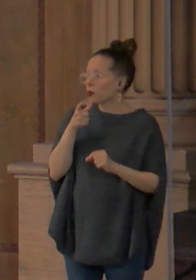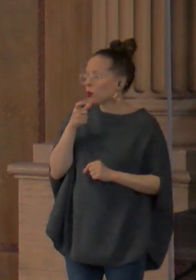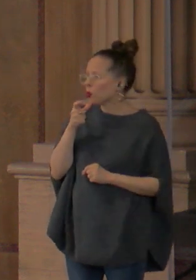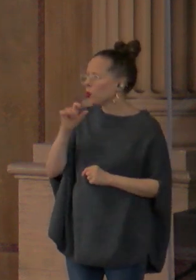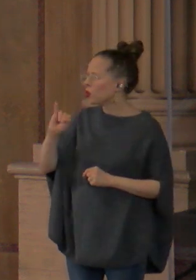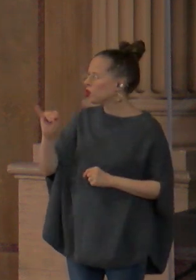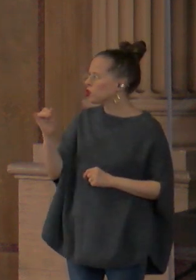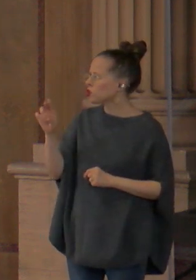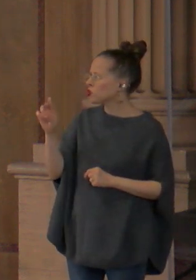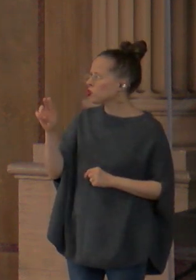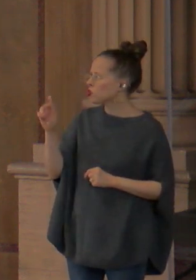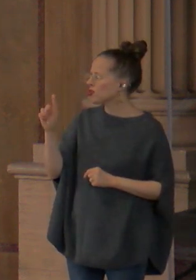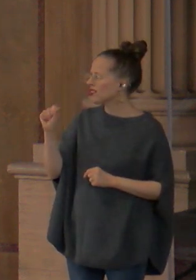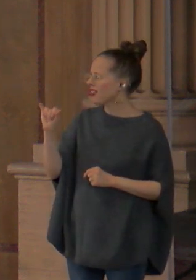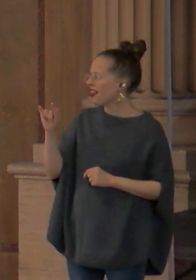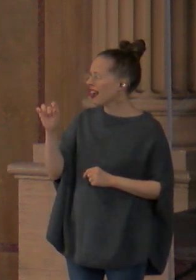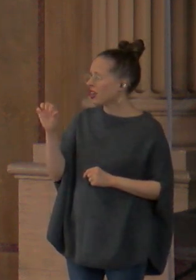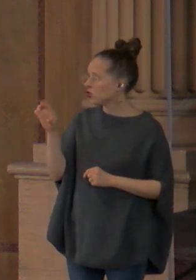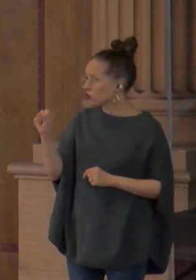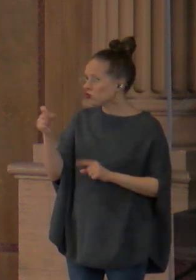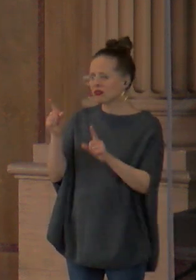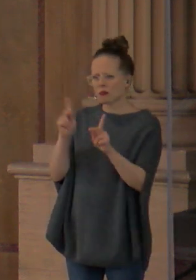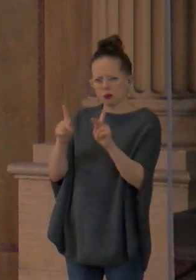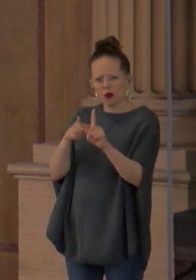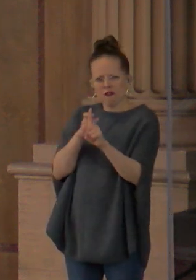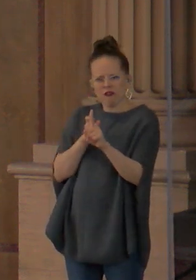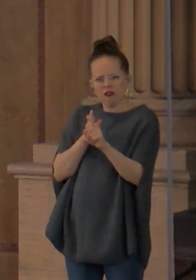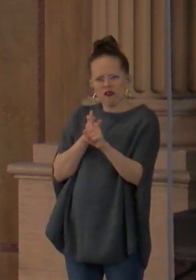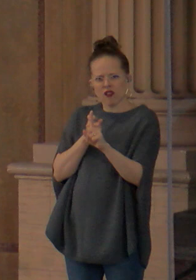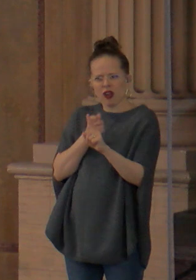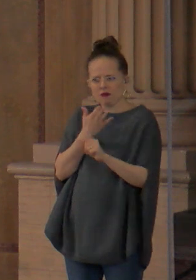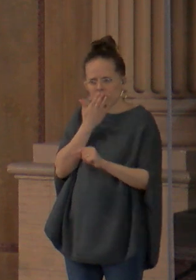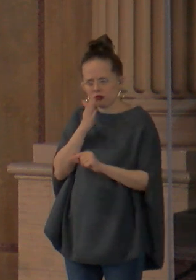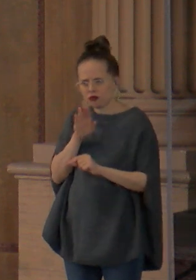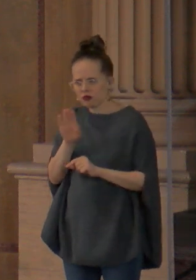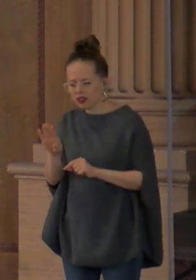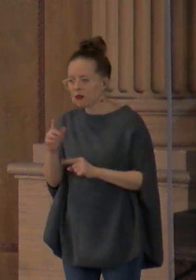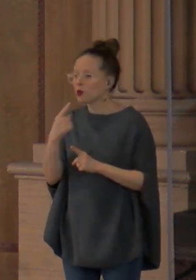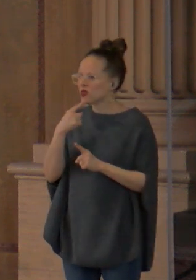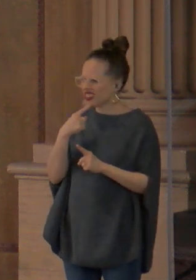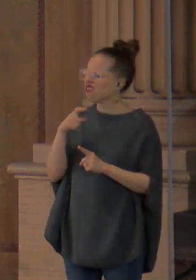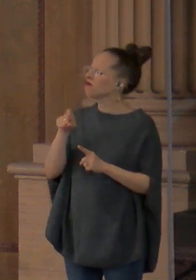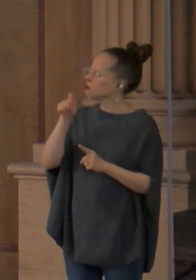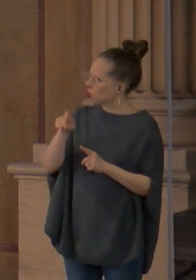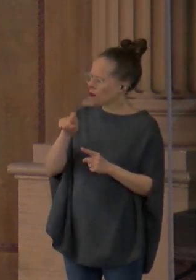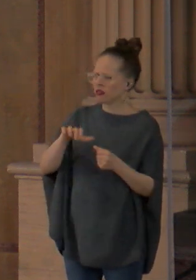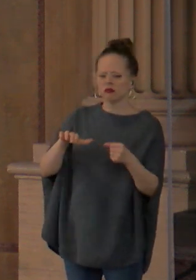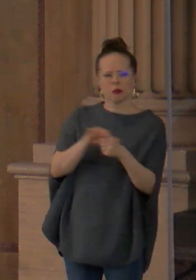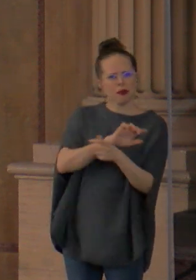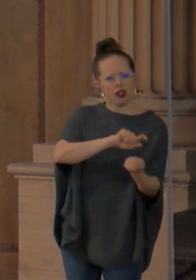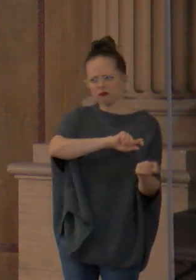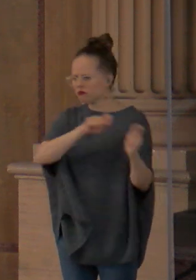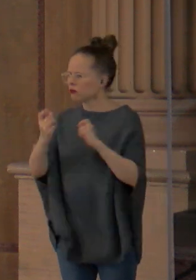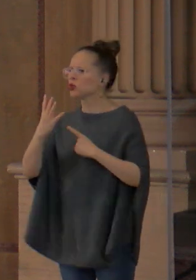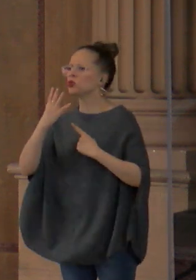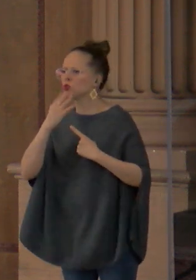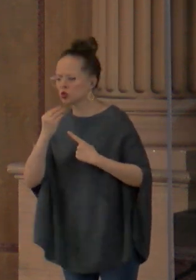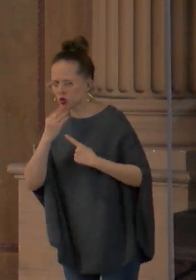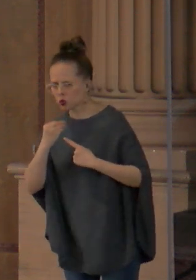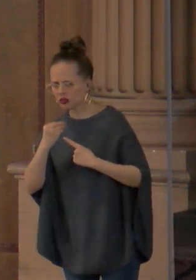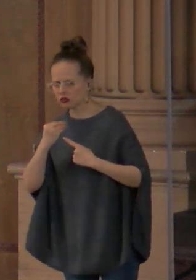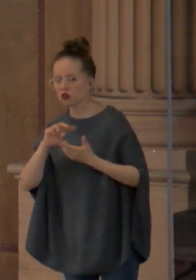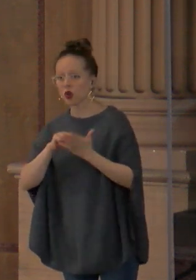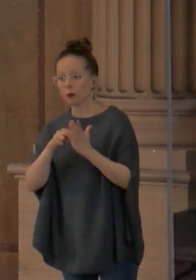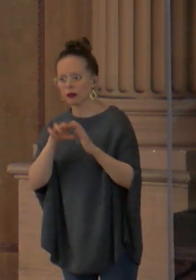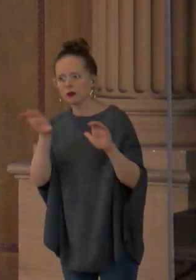from Jerusalem who believed that it was only through becoming fully Jewish that a person could come to God. And they were definitely glad